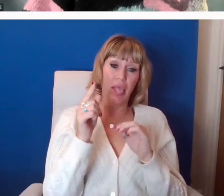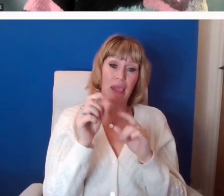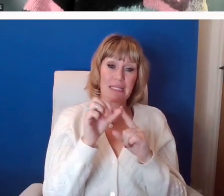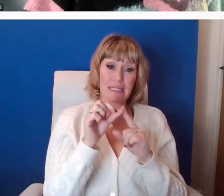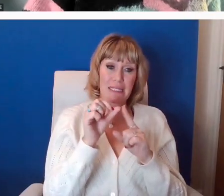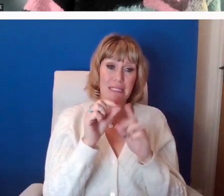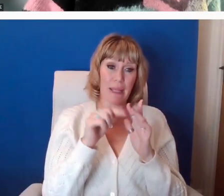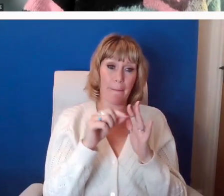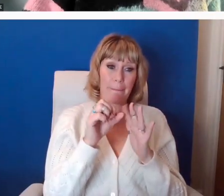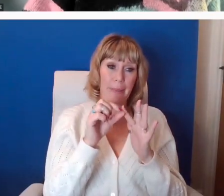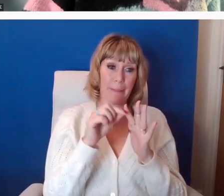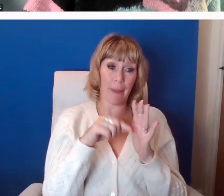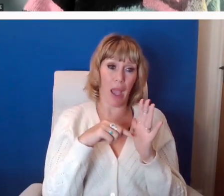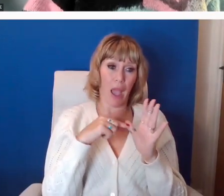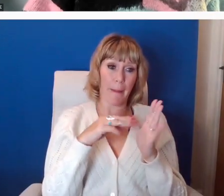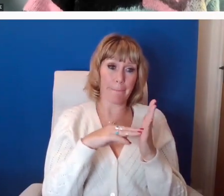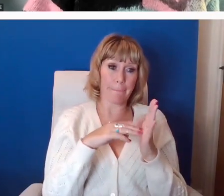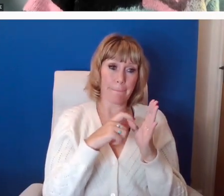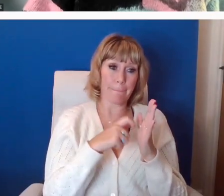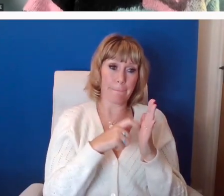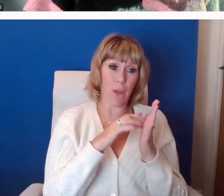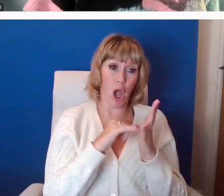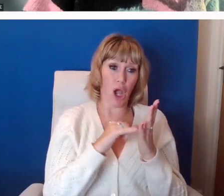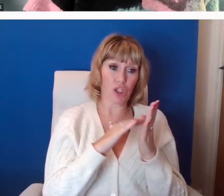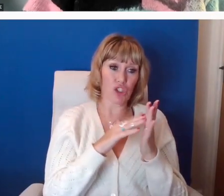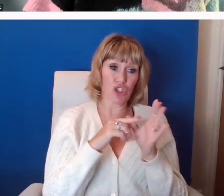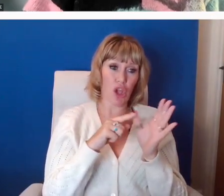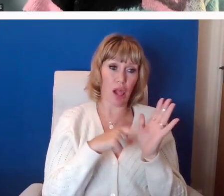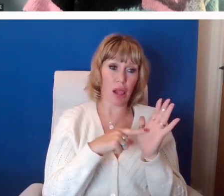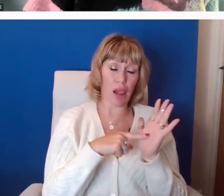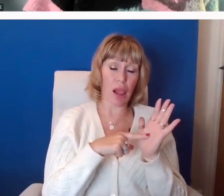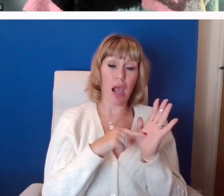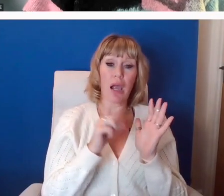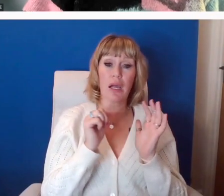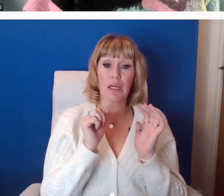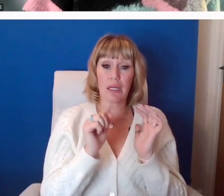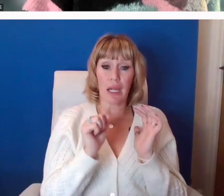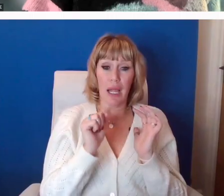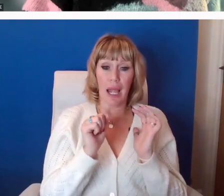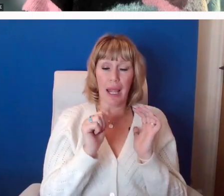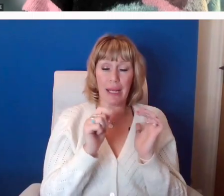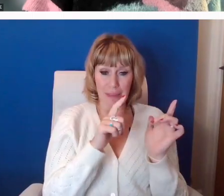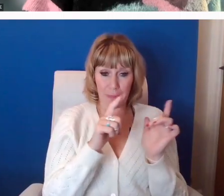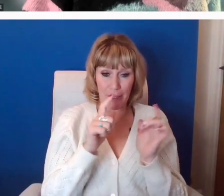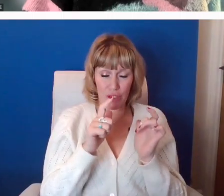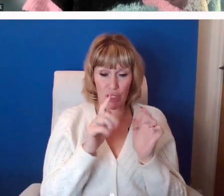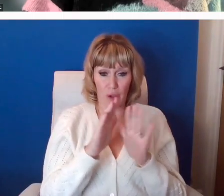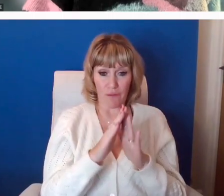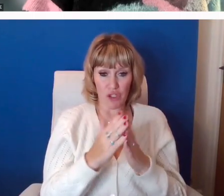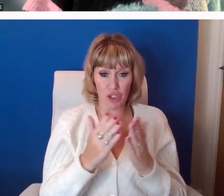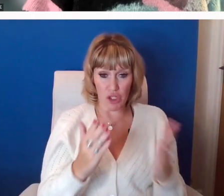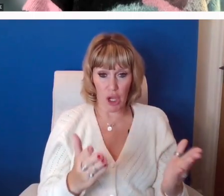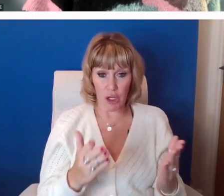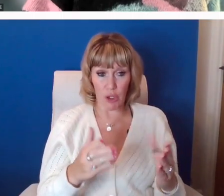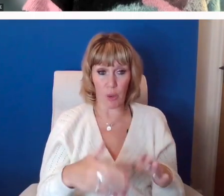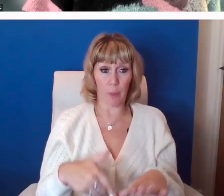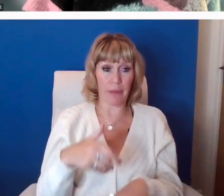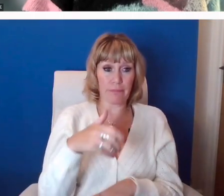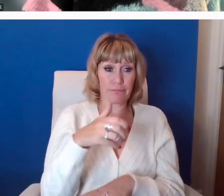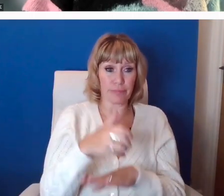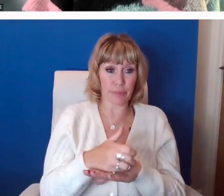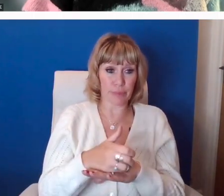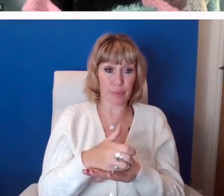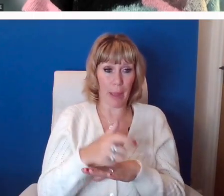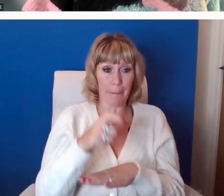and it's a still life photograph of a box of colouring pencils and a journal, on which sits a pot of coloured pencils